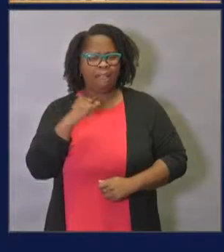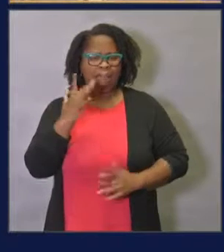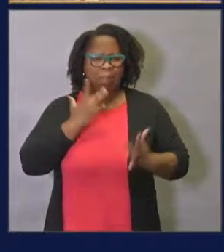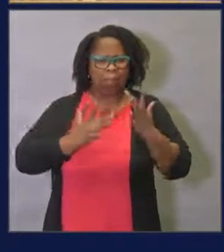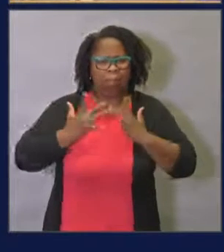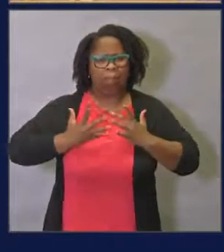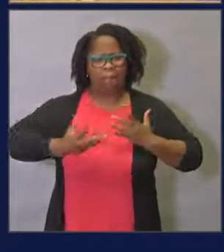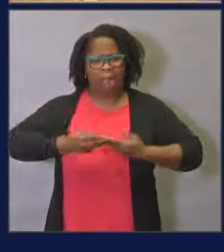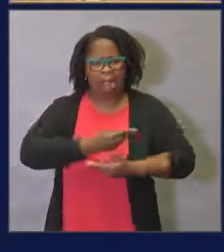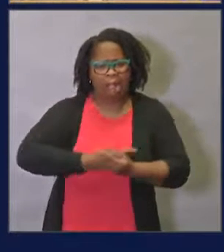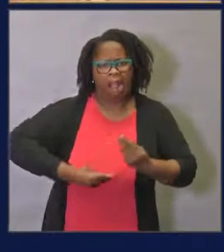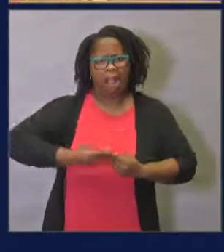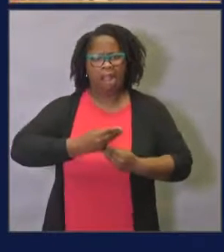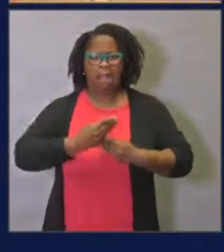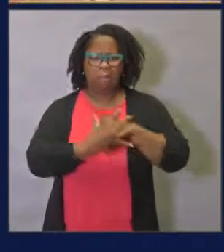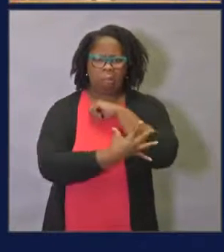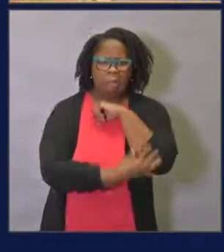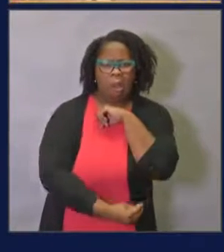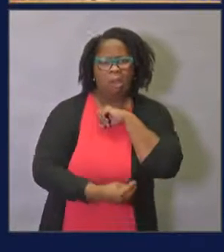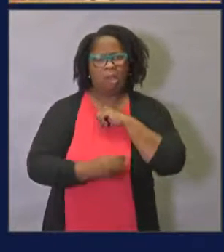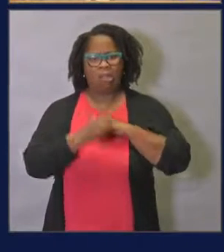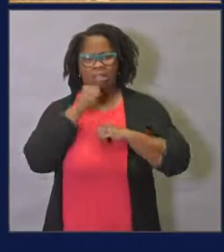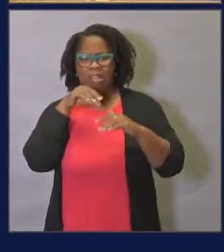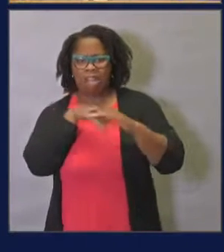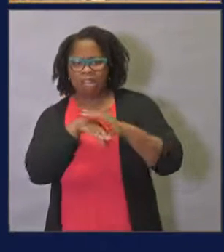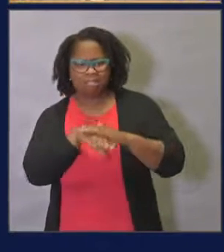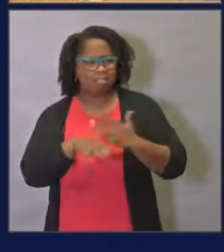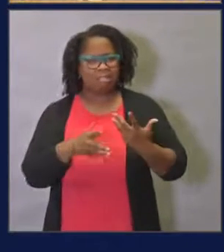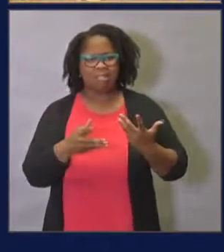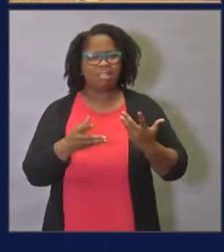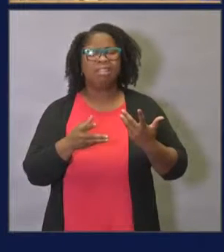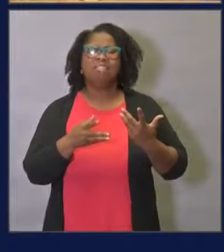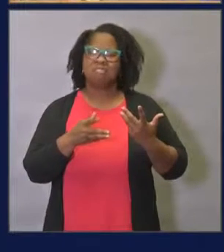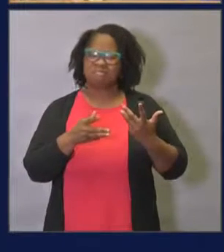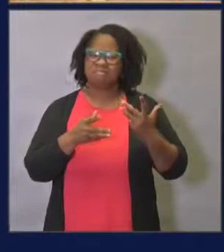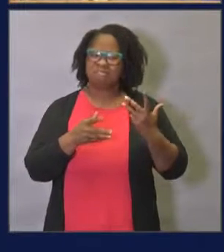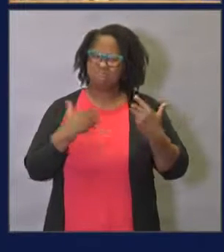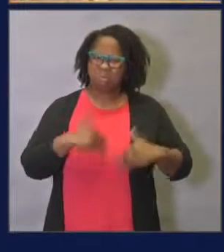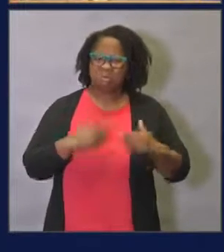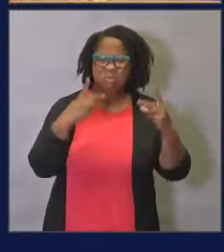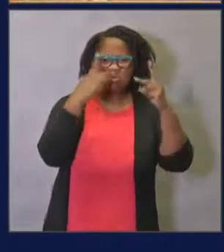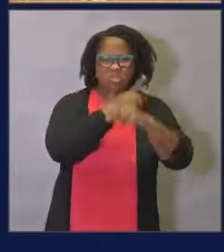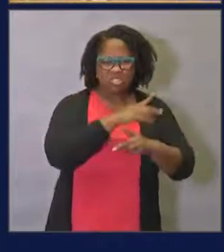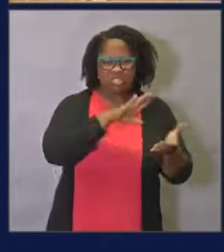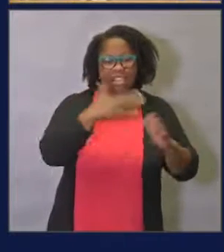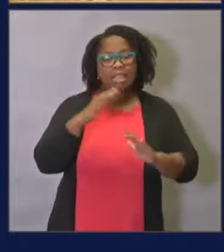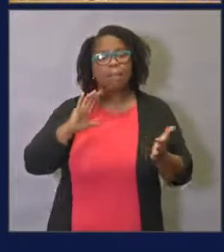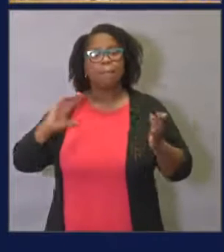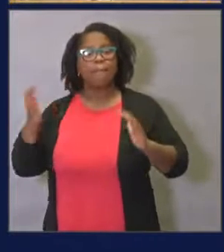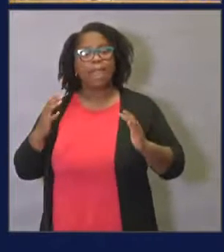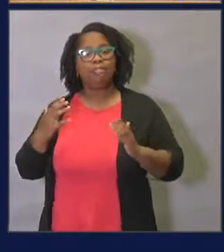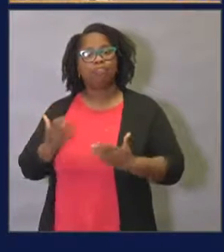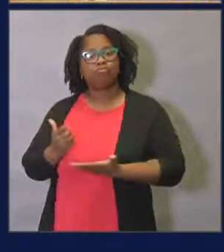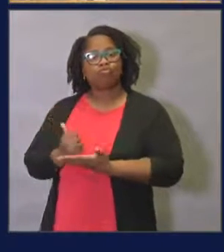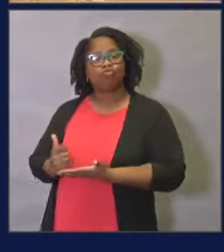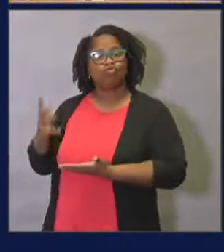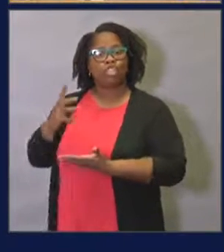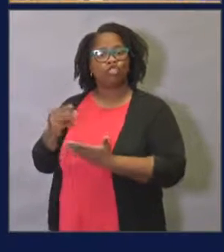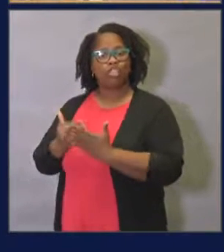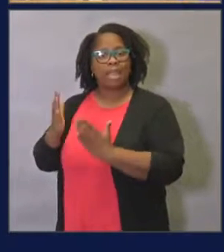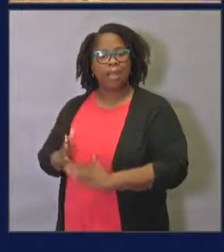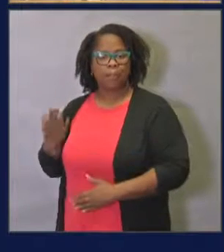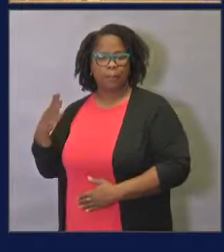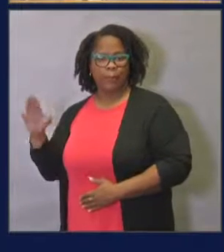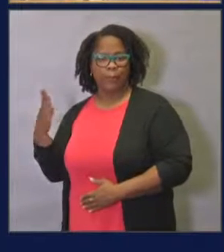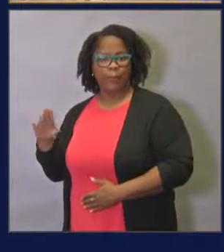experienced consistently higher rates of death compared to their more affluent neighbors. That's the line in blue. As overall deaths have